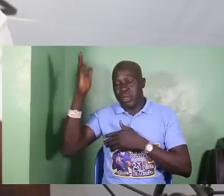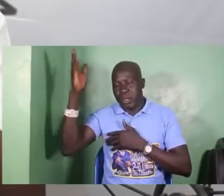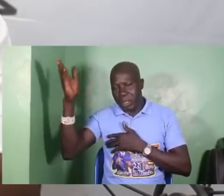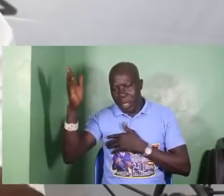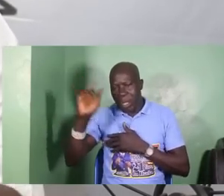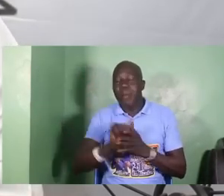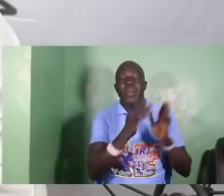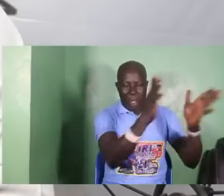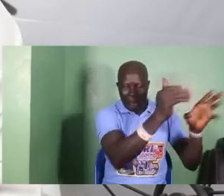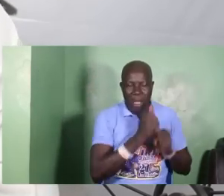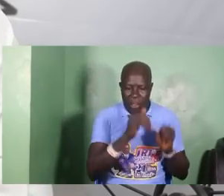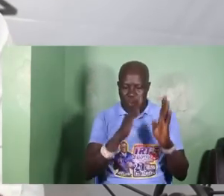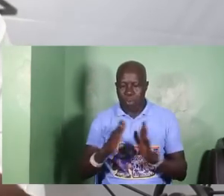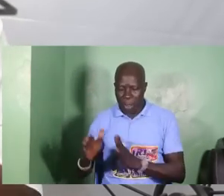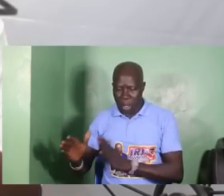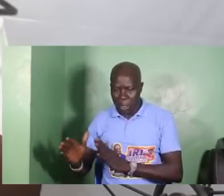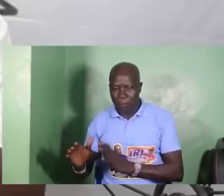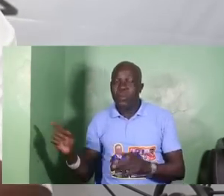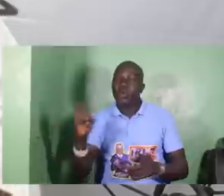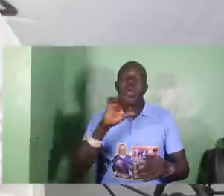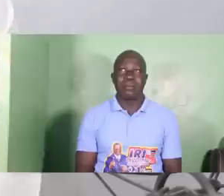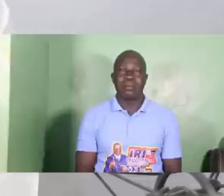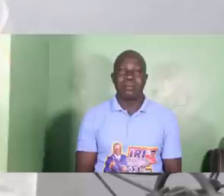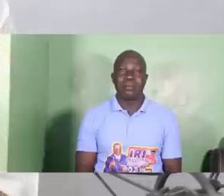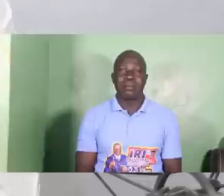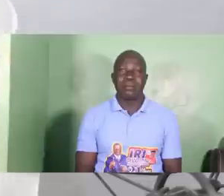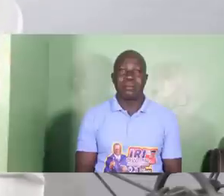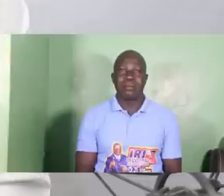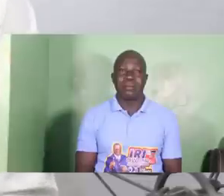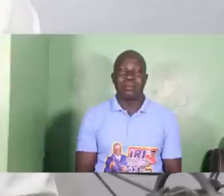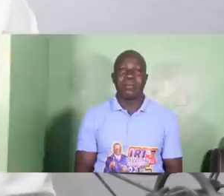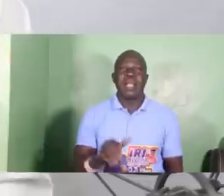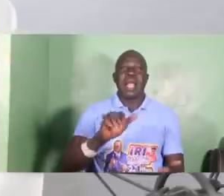people. Yes, happy preparation. We are going to have this revival.